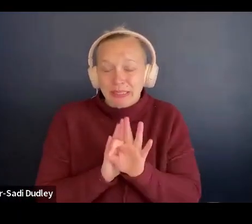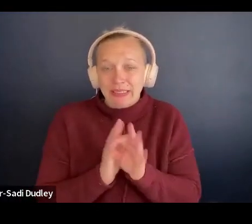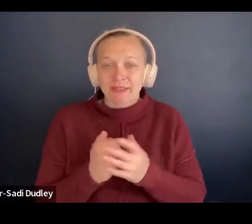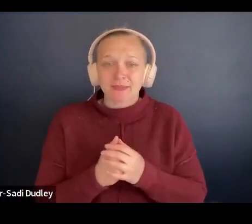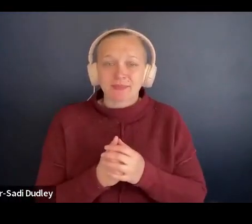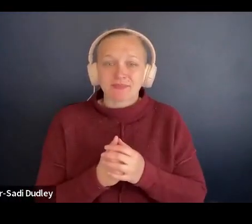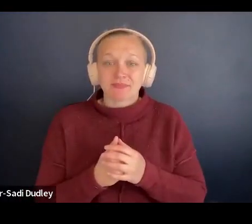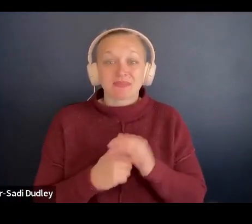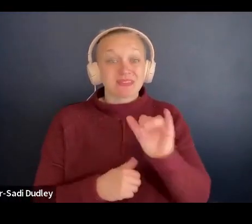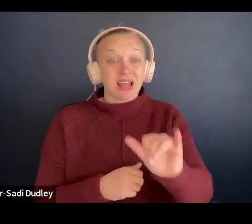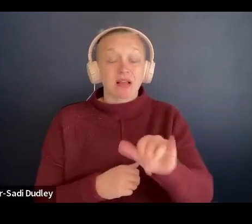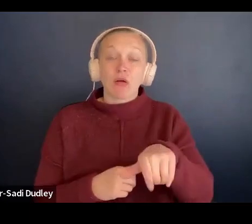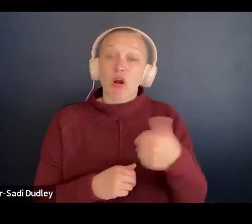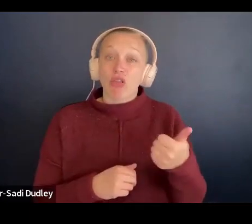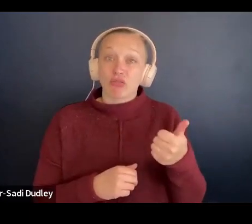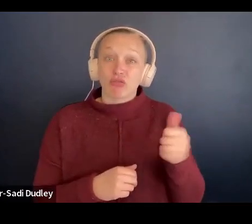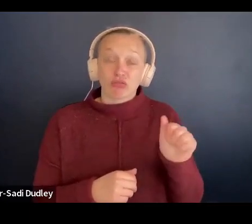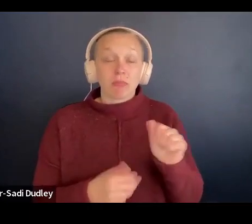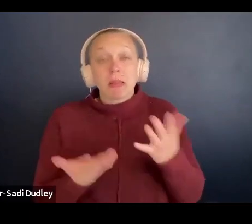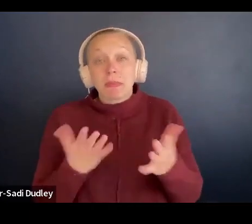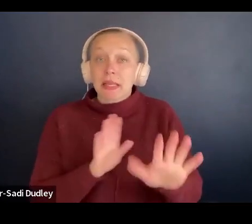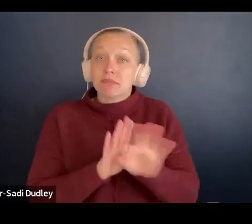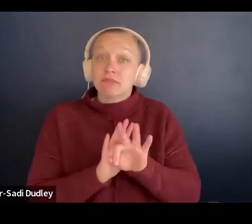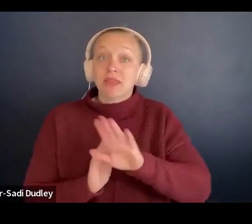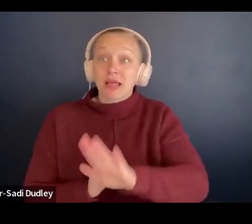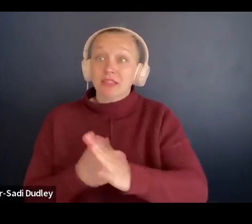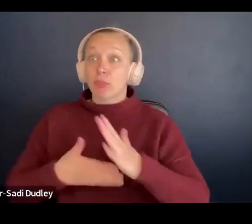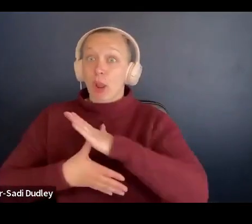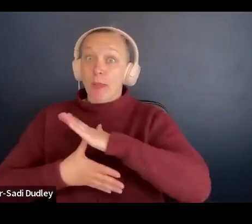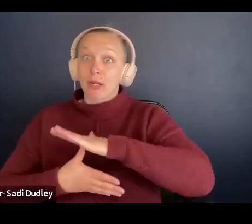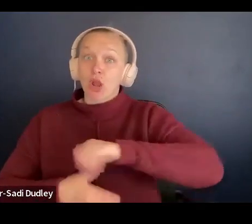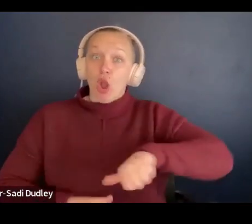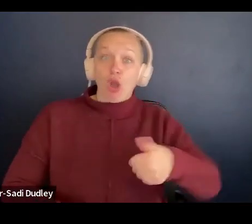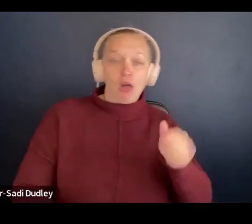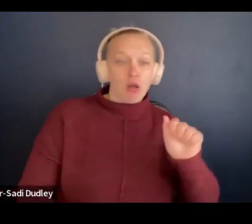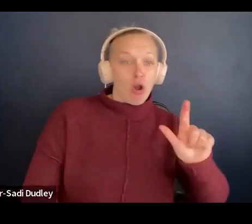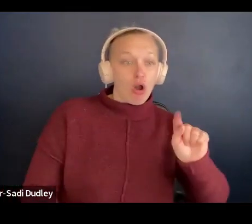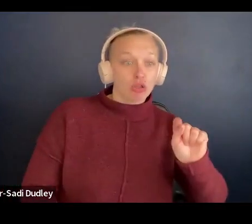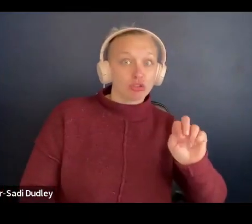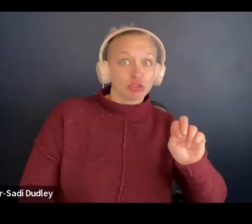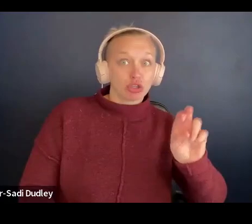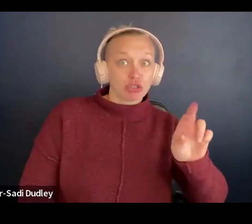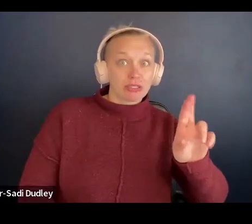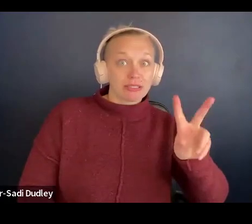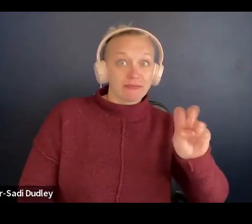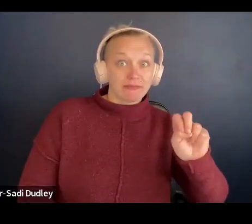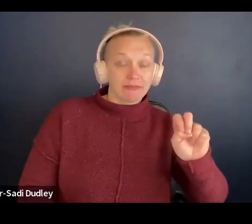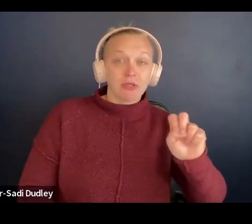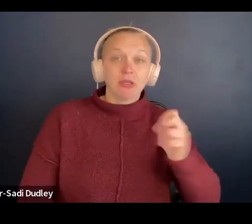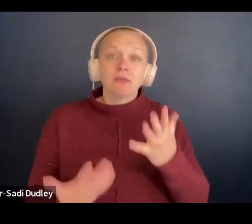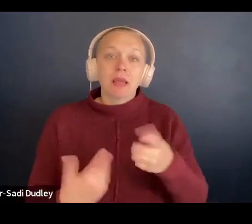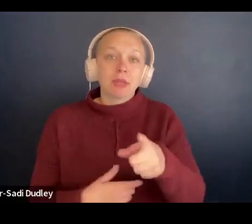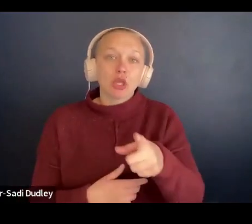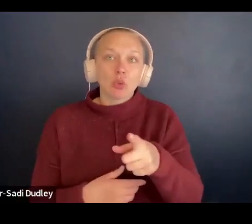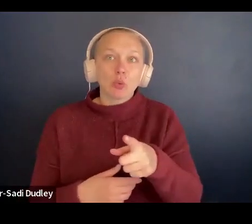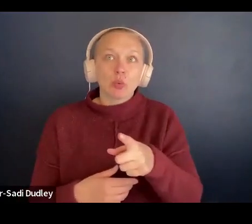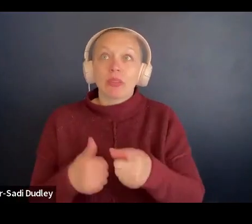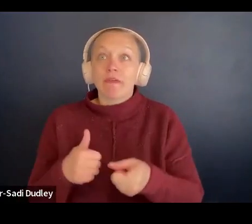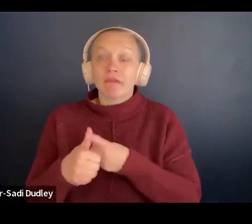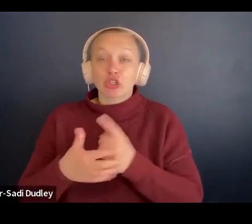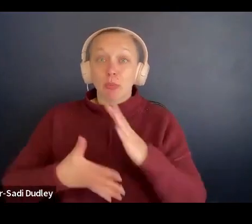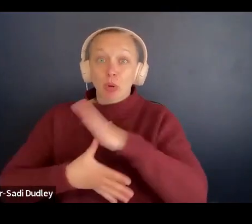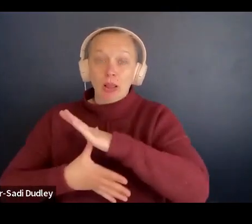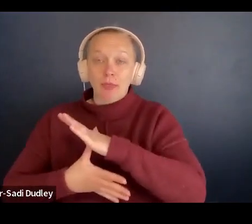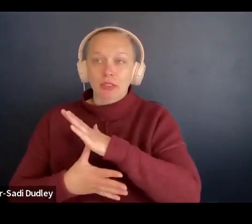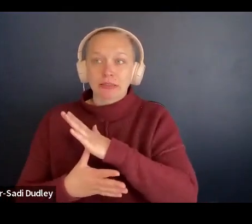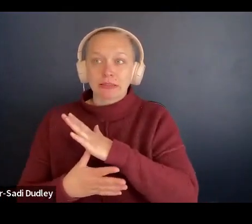an alternative would be, for example, if someone has filled out a healthcare directive and they had listed their spouse as a primary